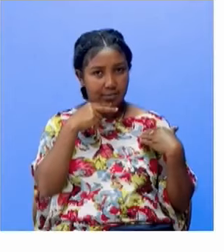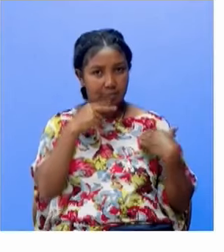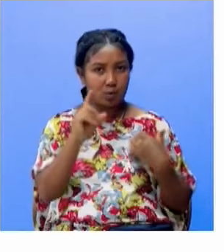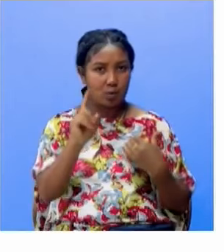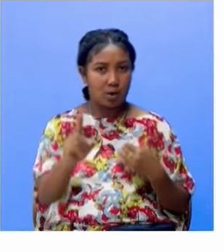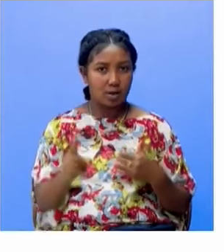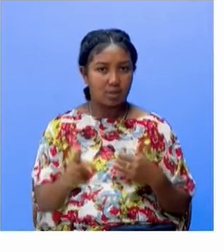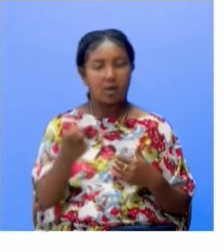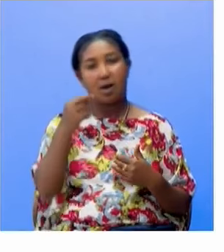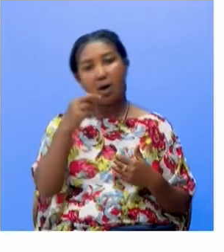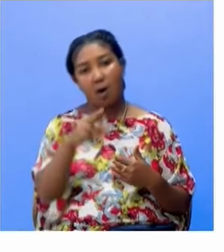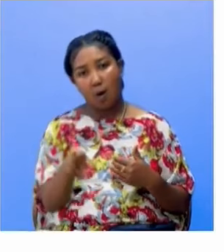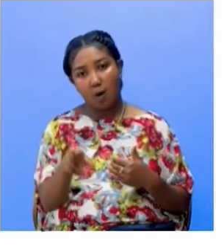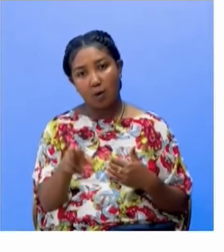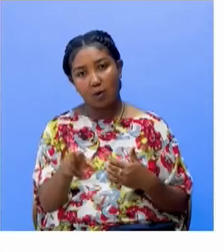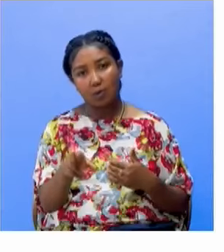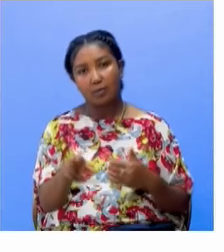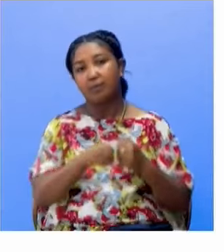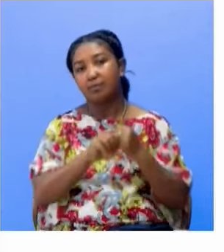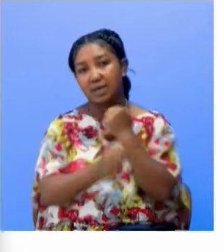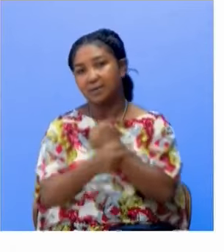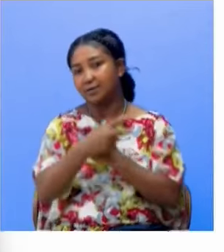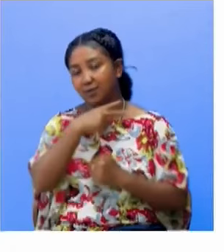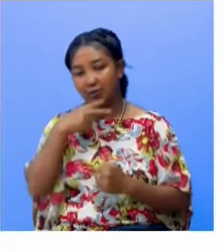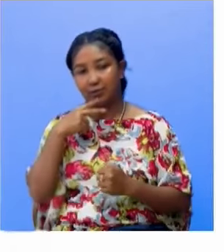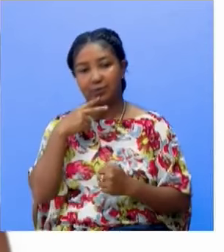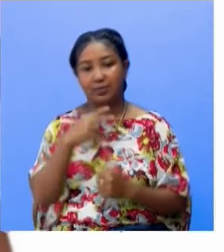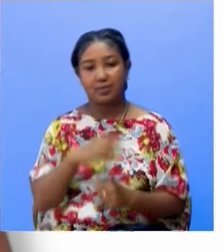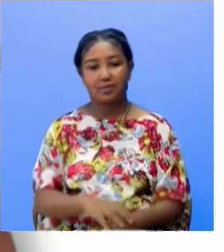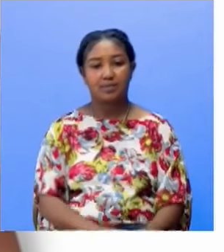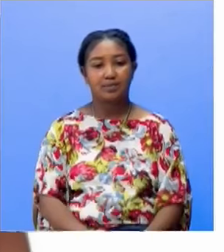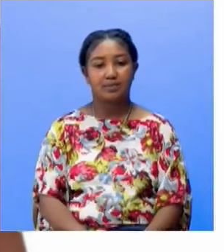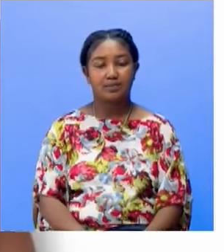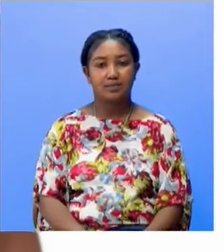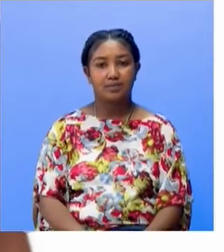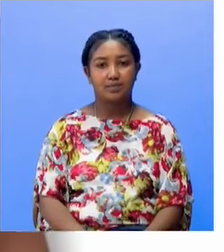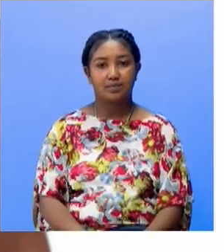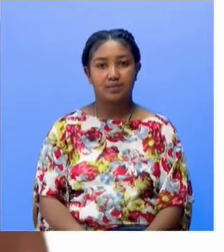1 or base verb.